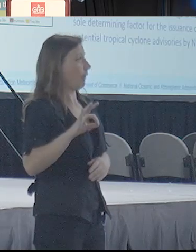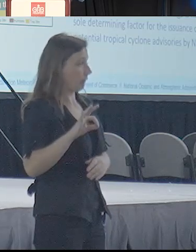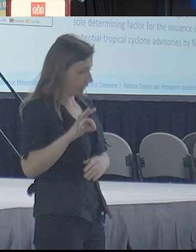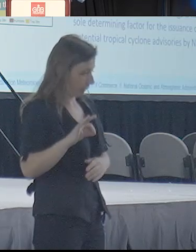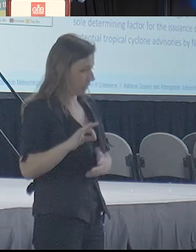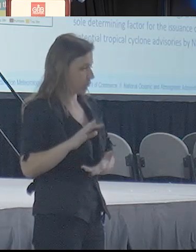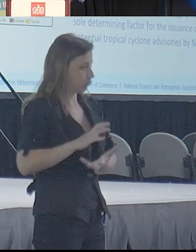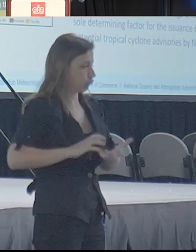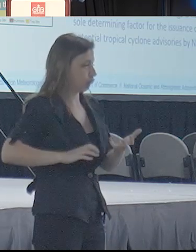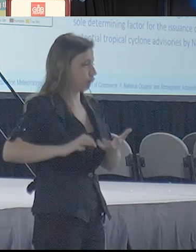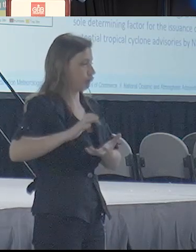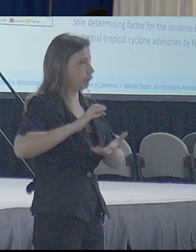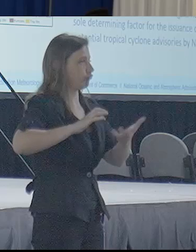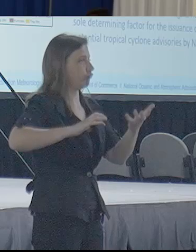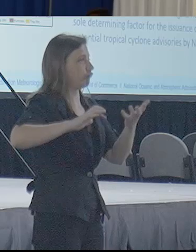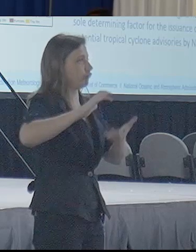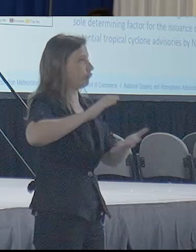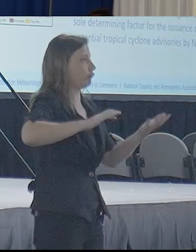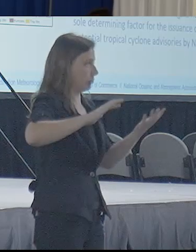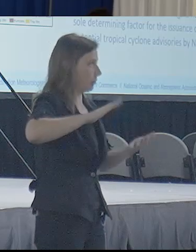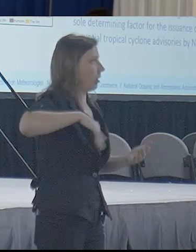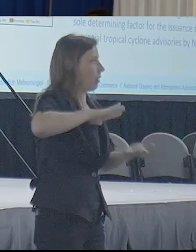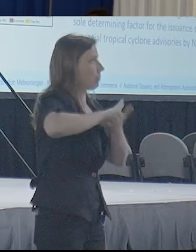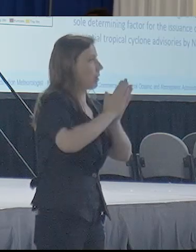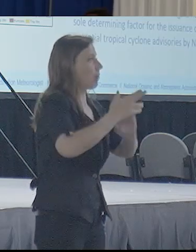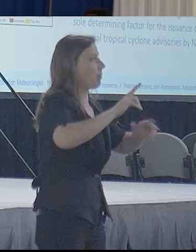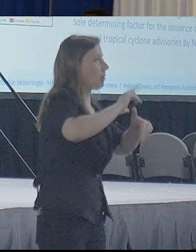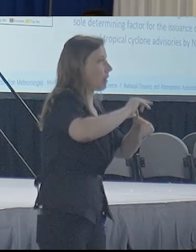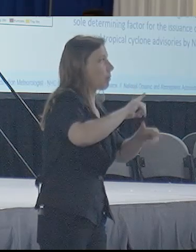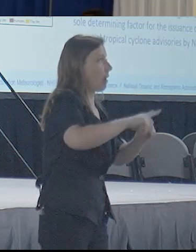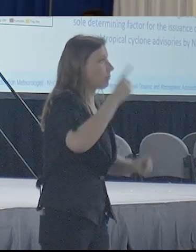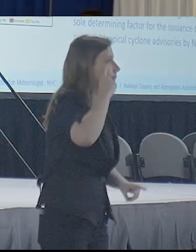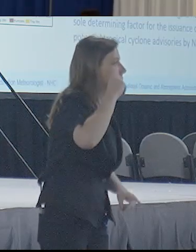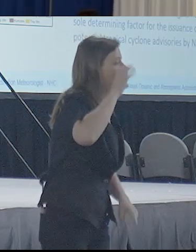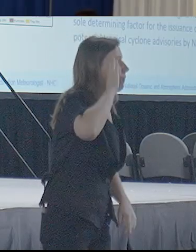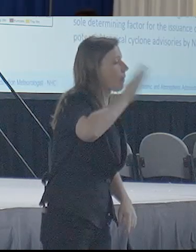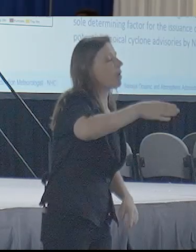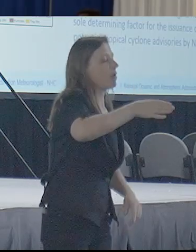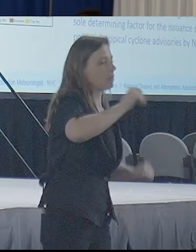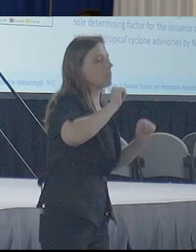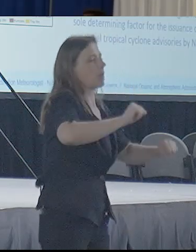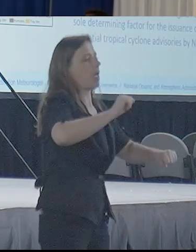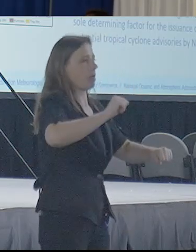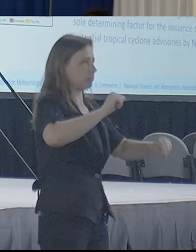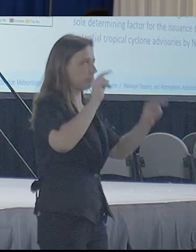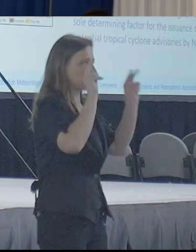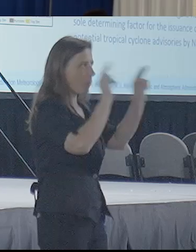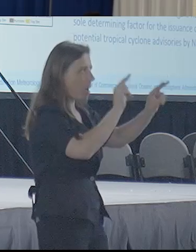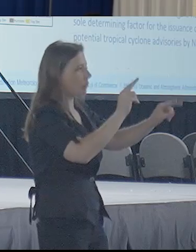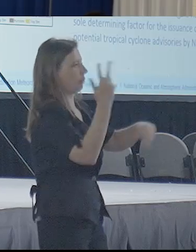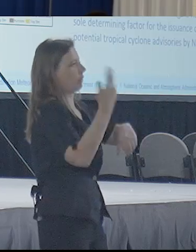cyclone hasn't quite gotten its act together, but the expectation is it will. So the forecast goes out 3 days ahead. So I think